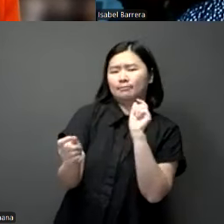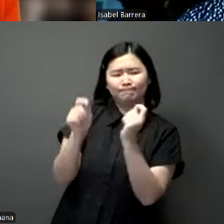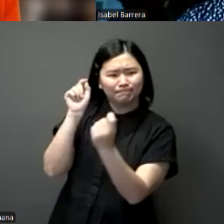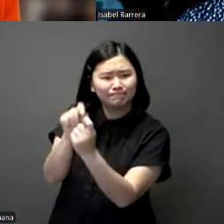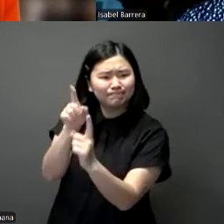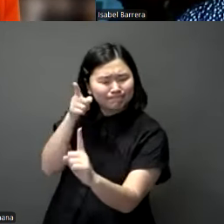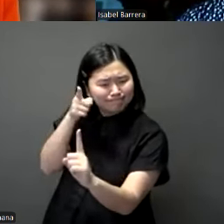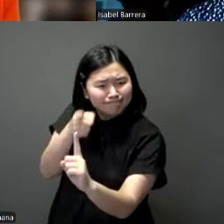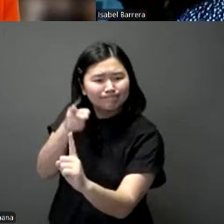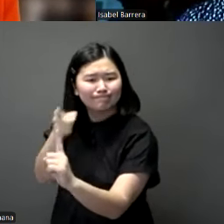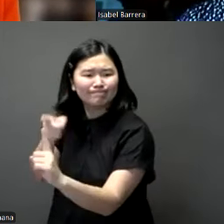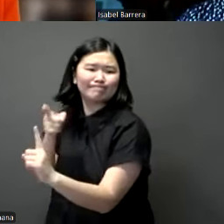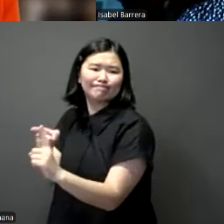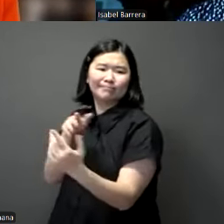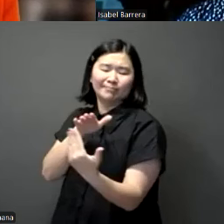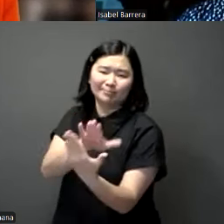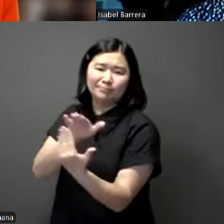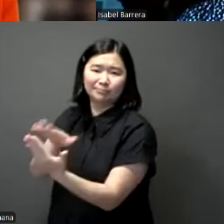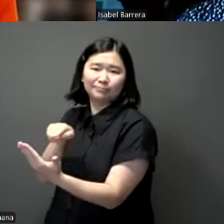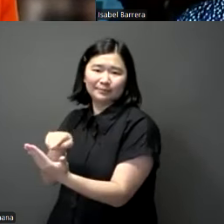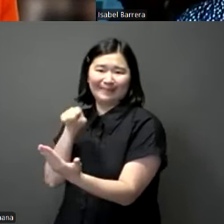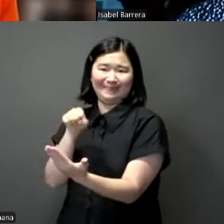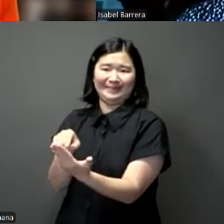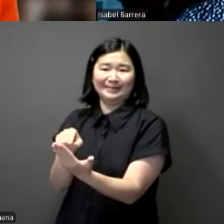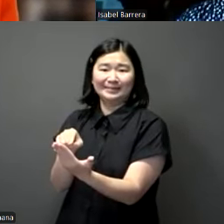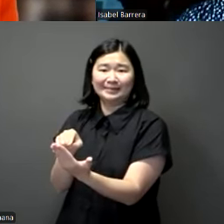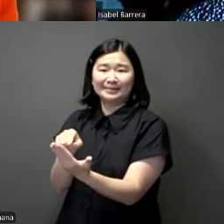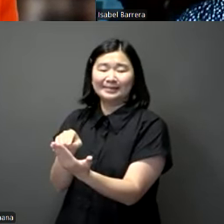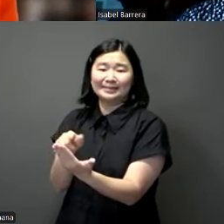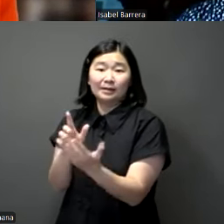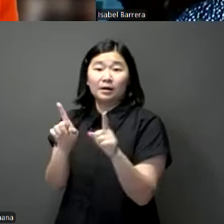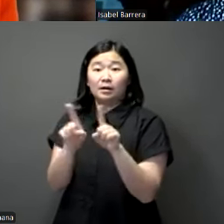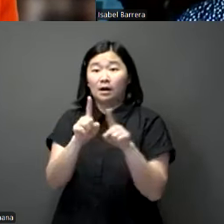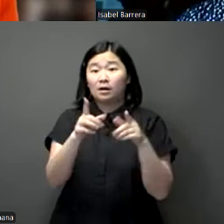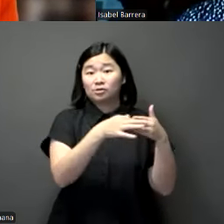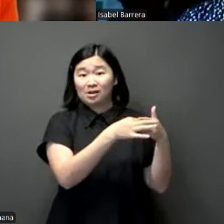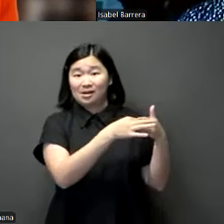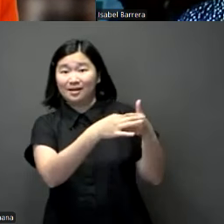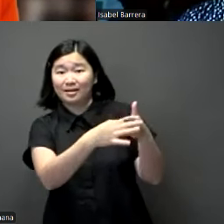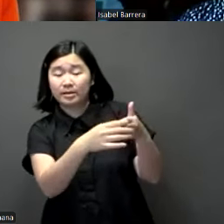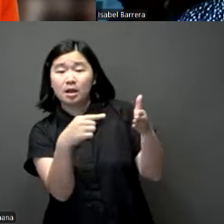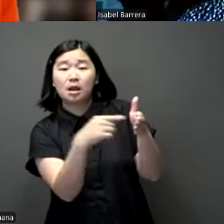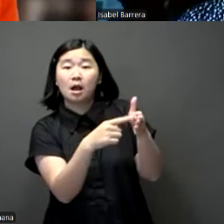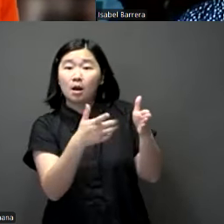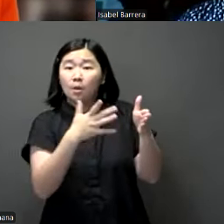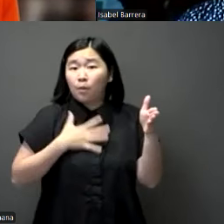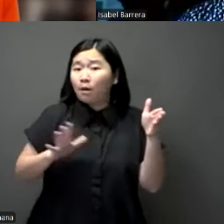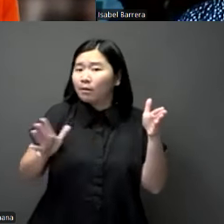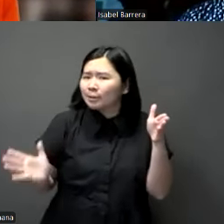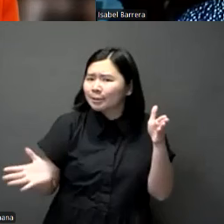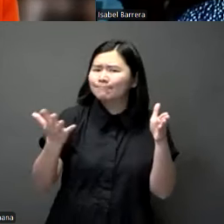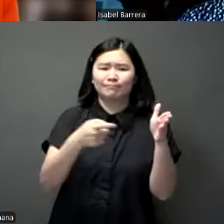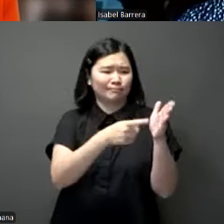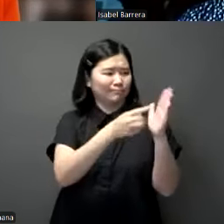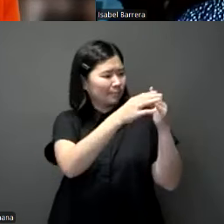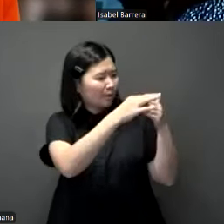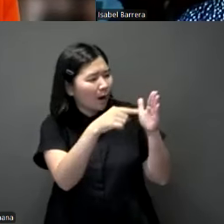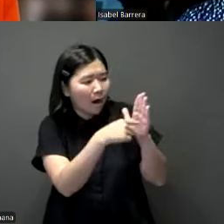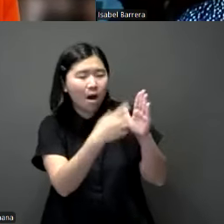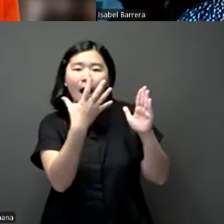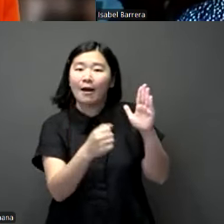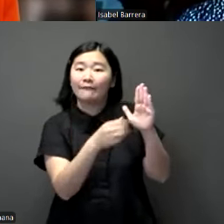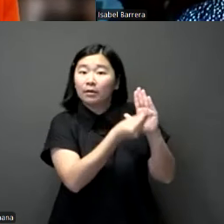on? And this is why we're living this process. It is a comprehensive process, and the node is built,